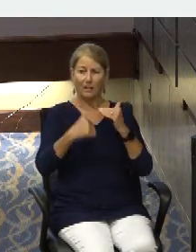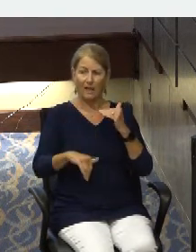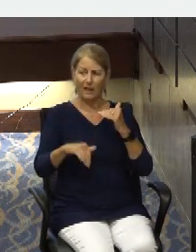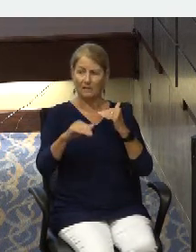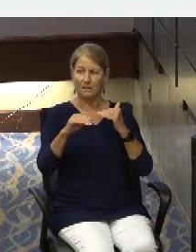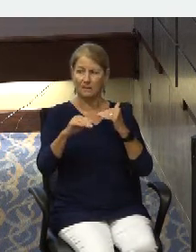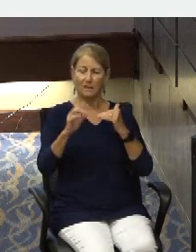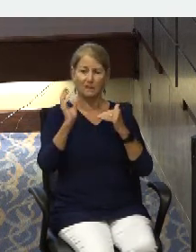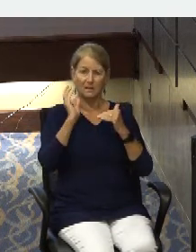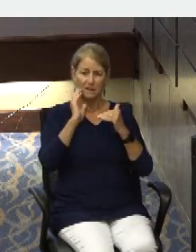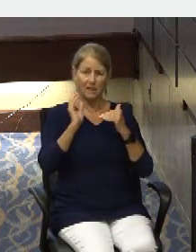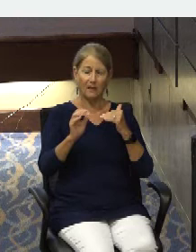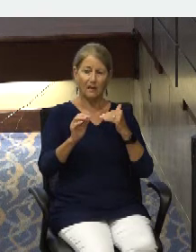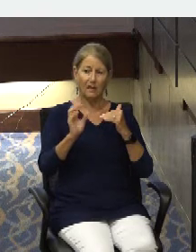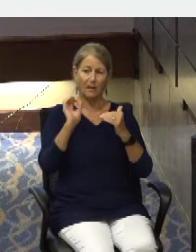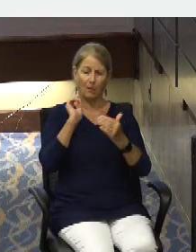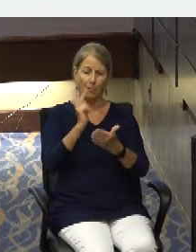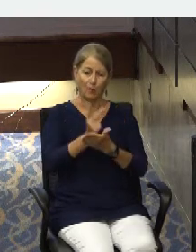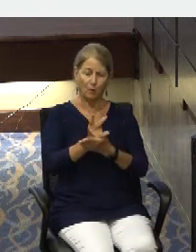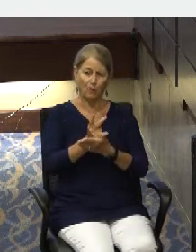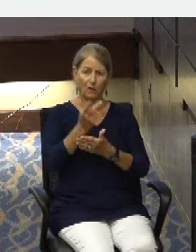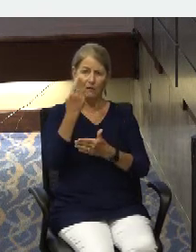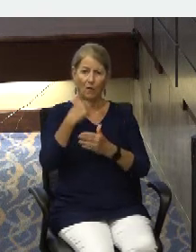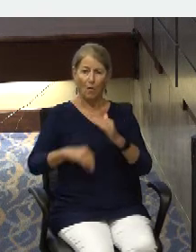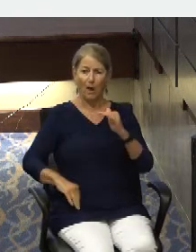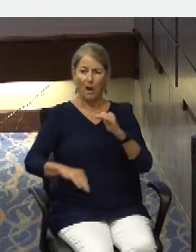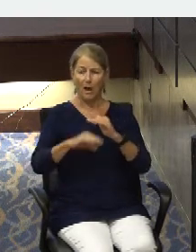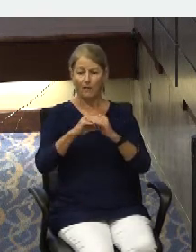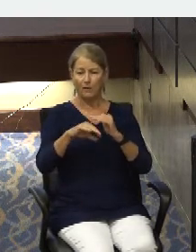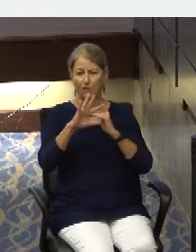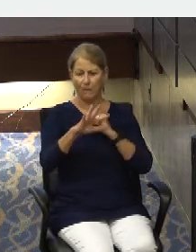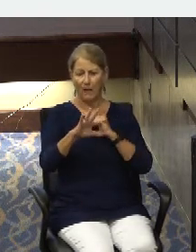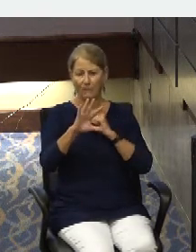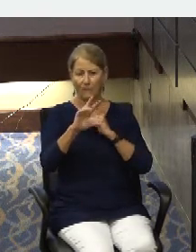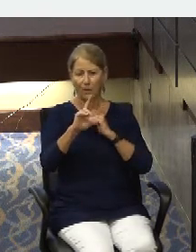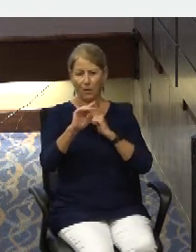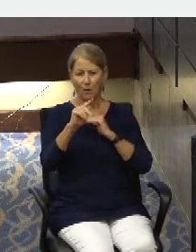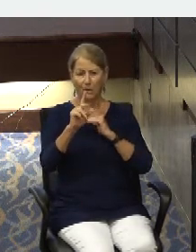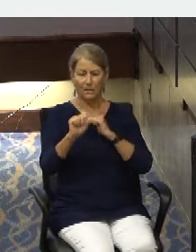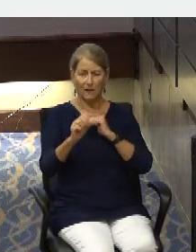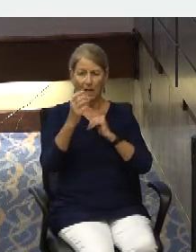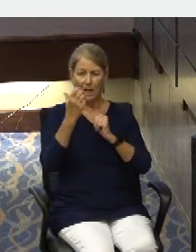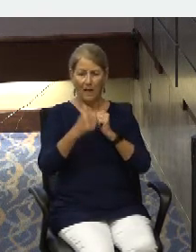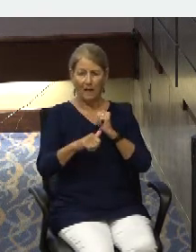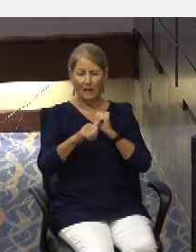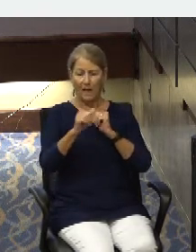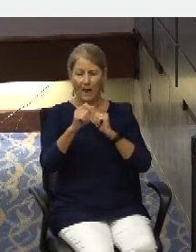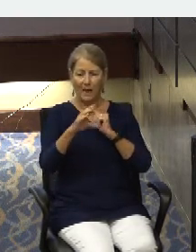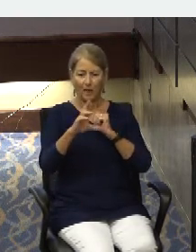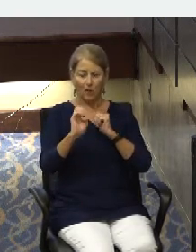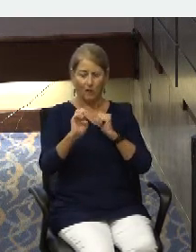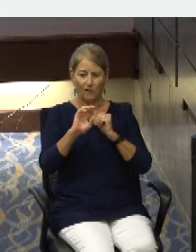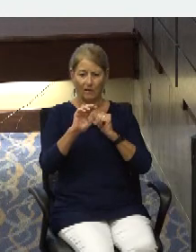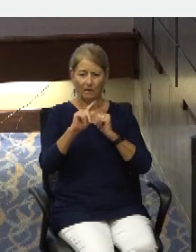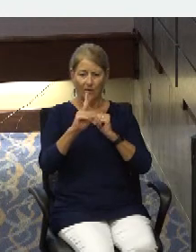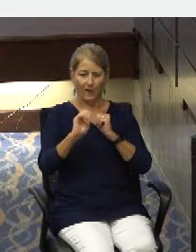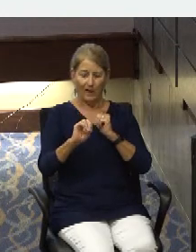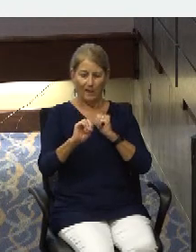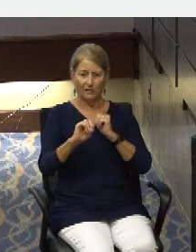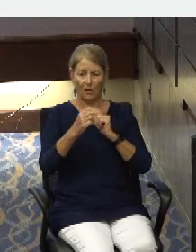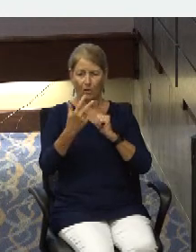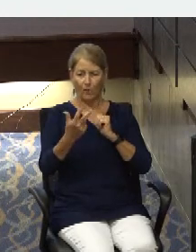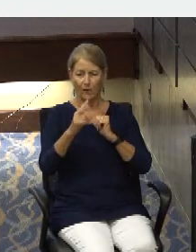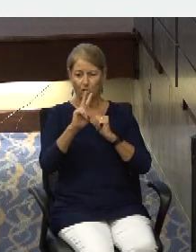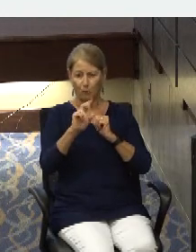mentioned that in the concept they were approved for up to 5 units an acre. This Phase 3 is about 2.2 units